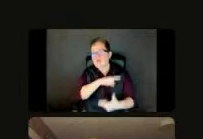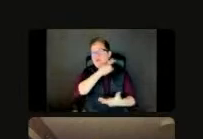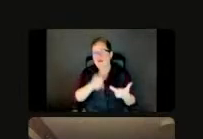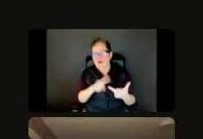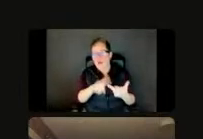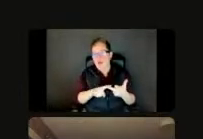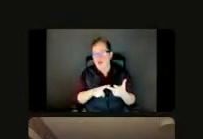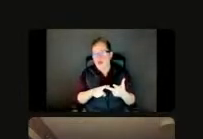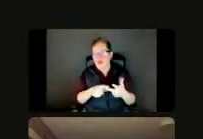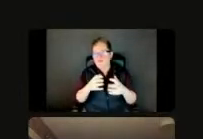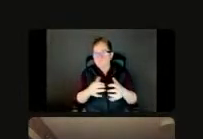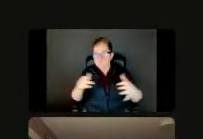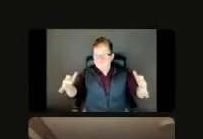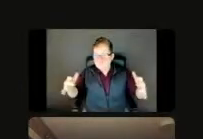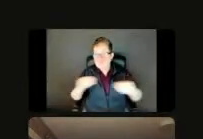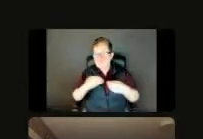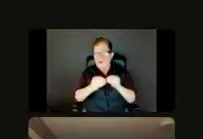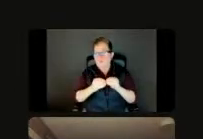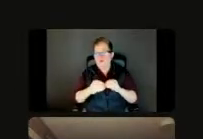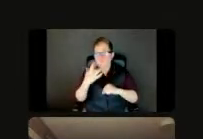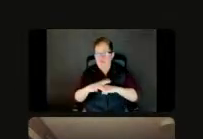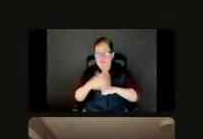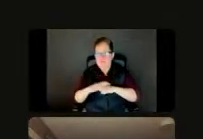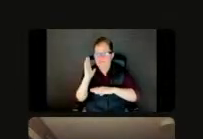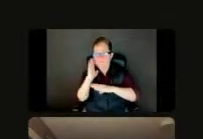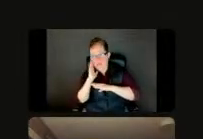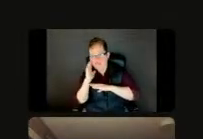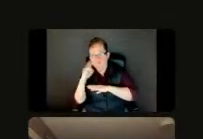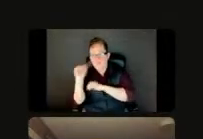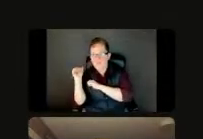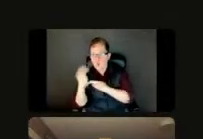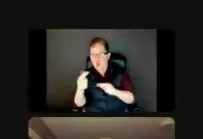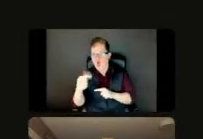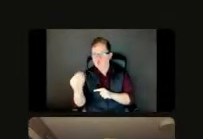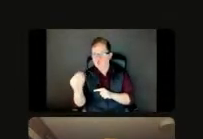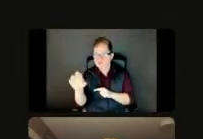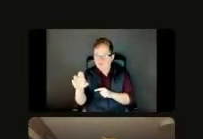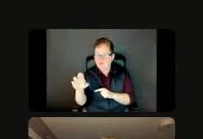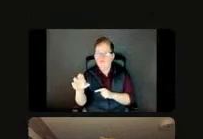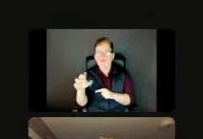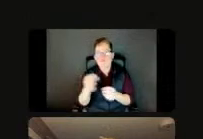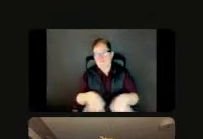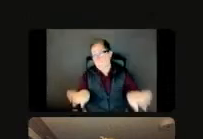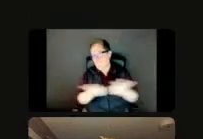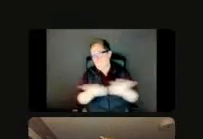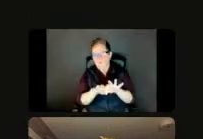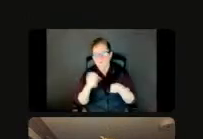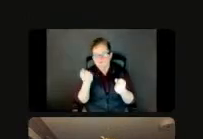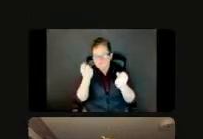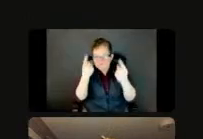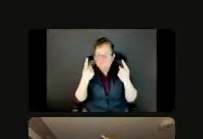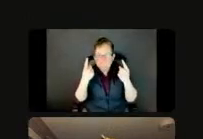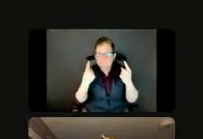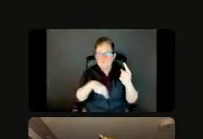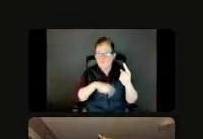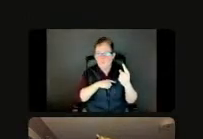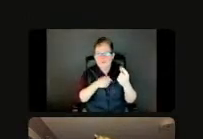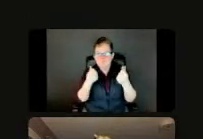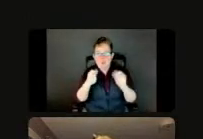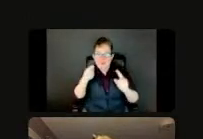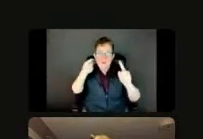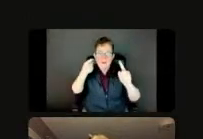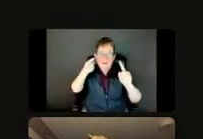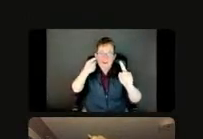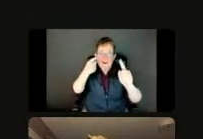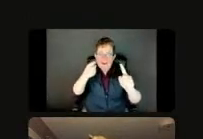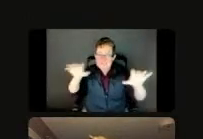growing the number of beds that are open to all genders is important. We understand that while we're on this trajectory, in the